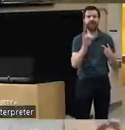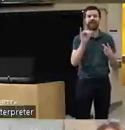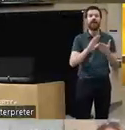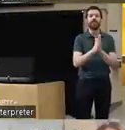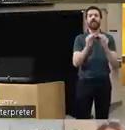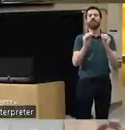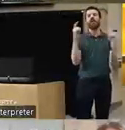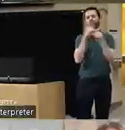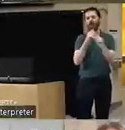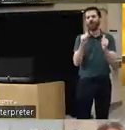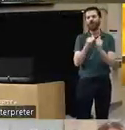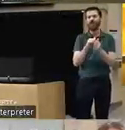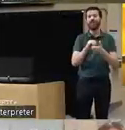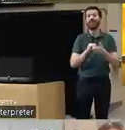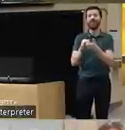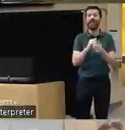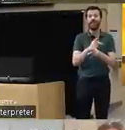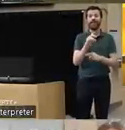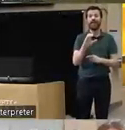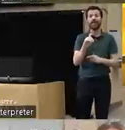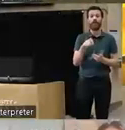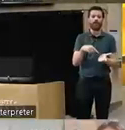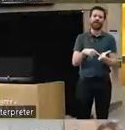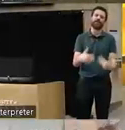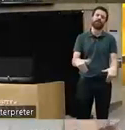collaborative care codes where the psychiatrist is essential.